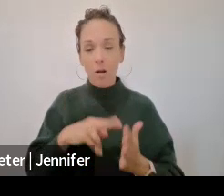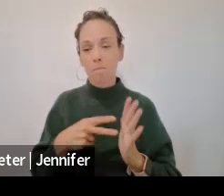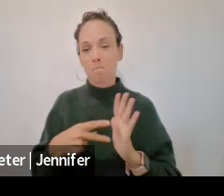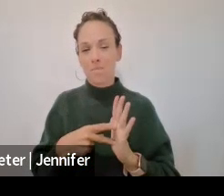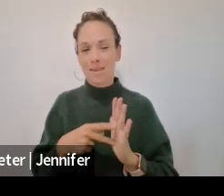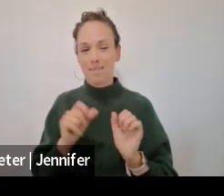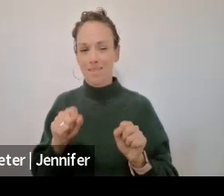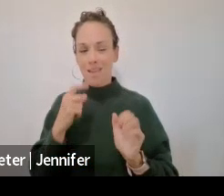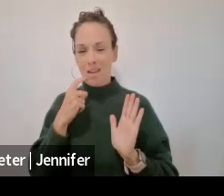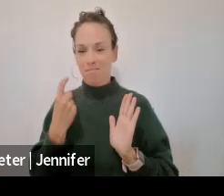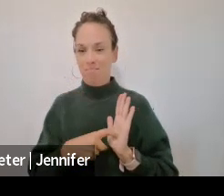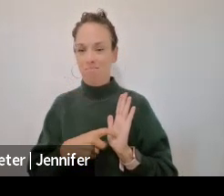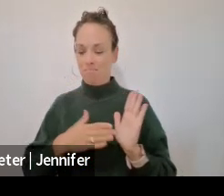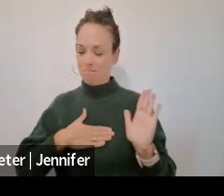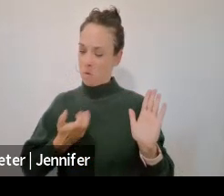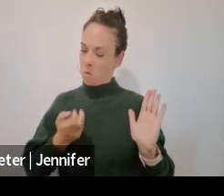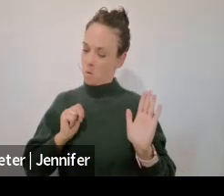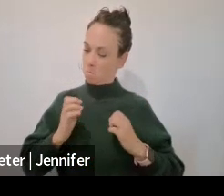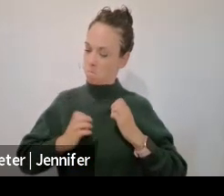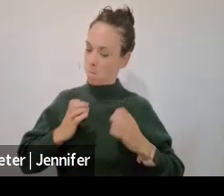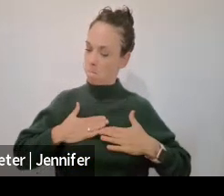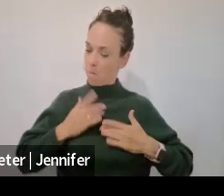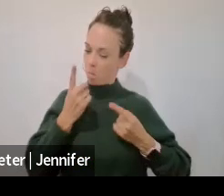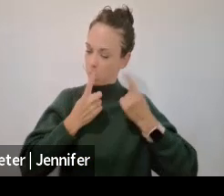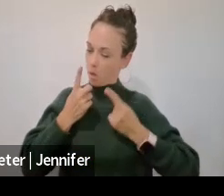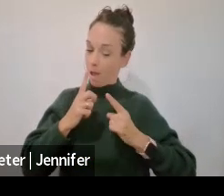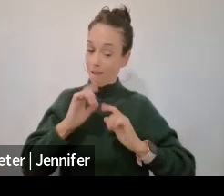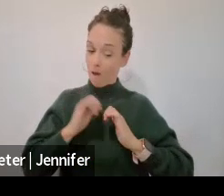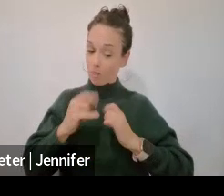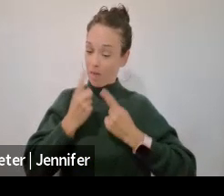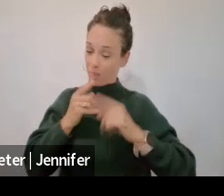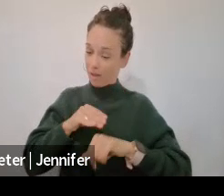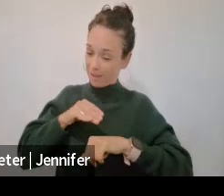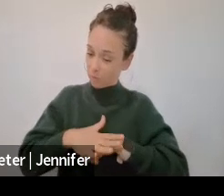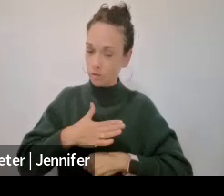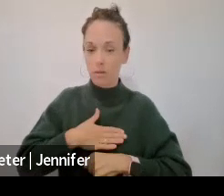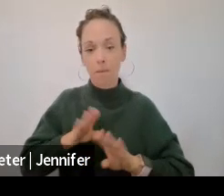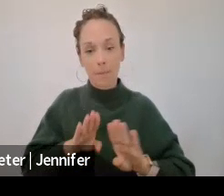accurately recognize one's emotions and thoughts and their influence on behavior.